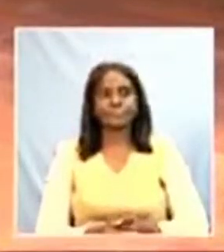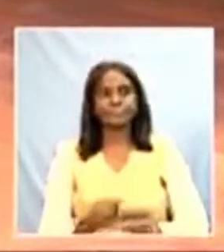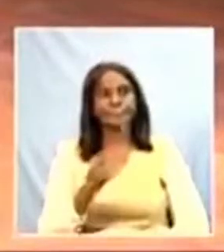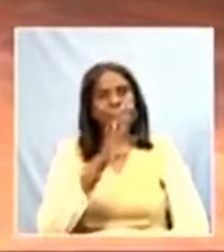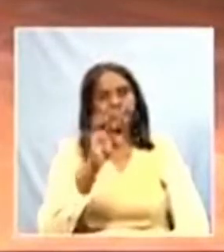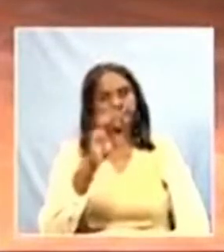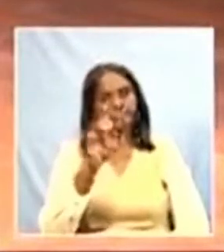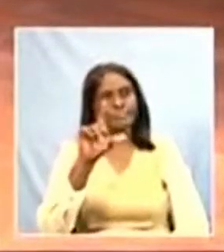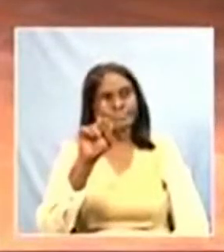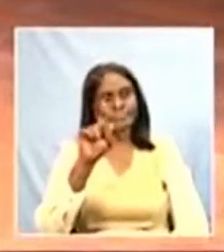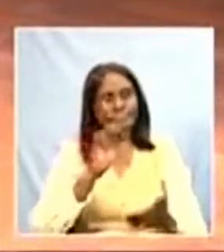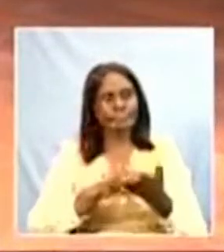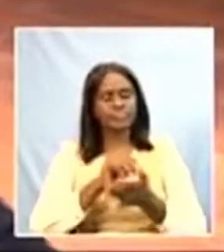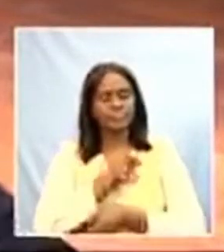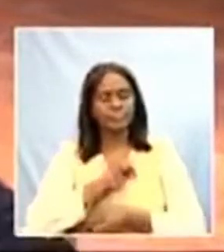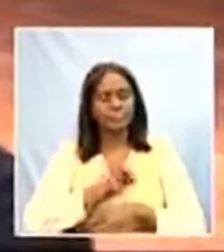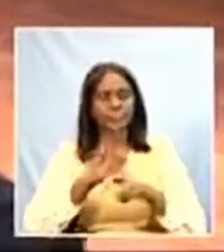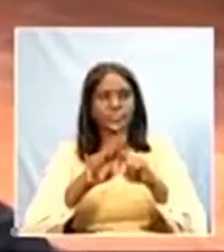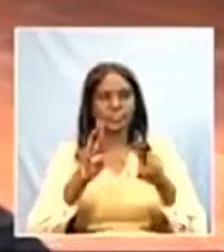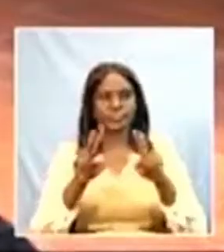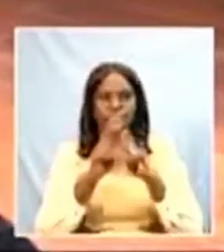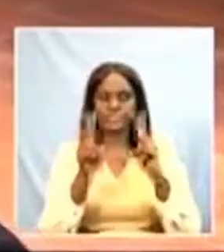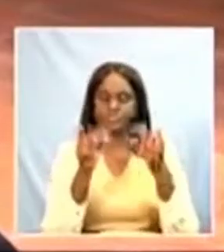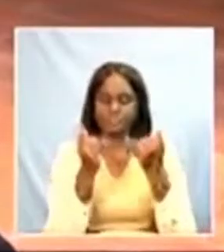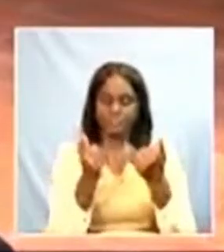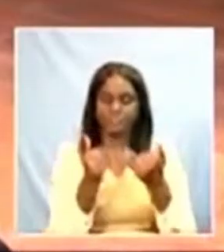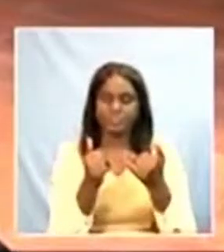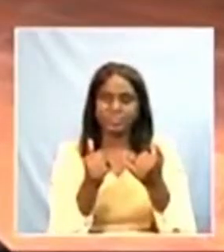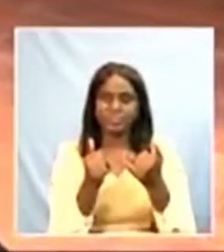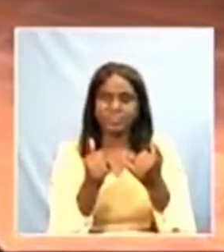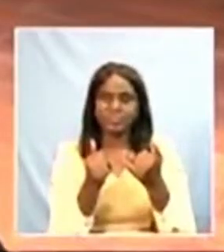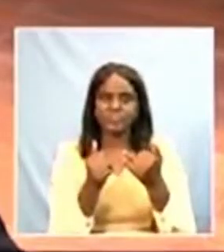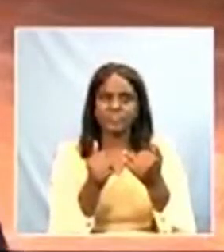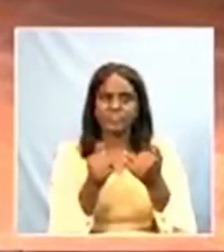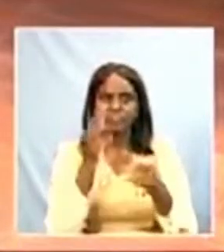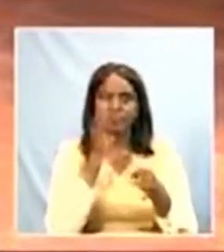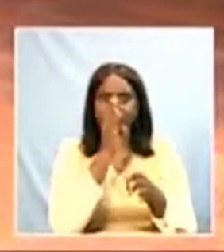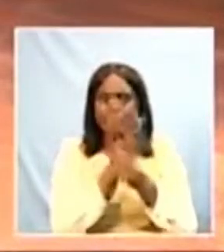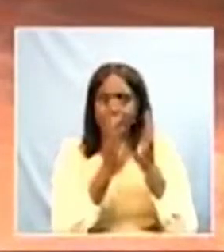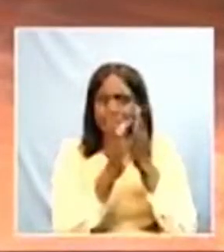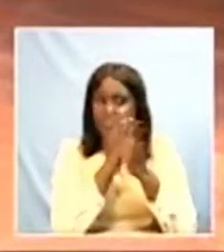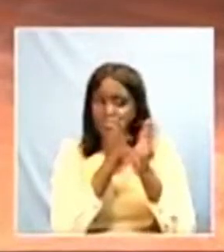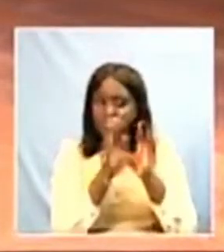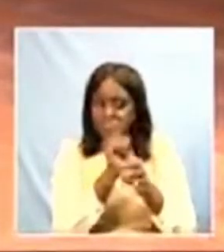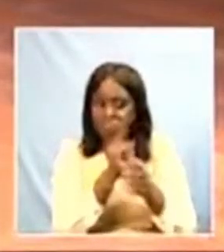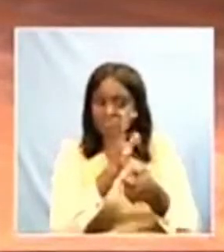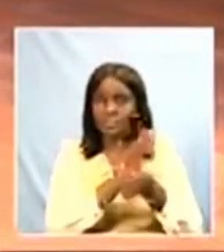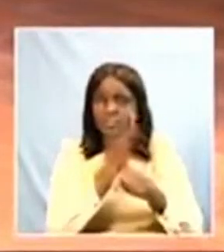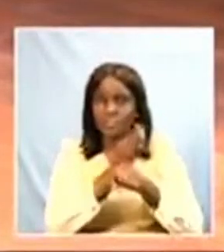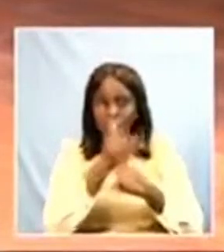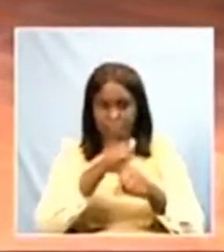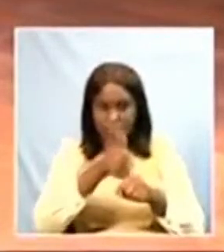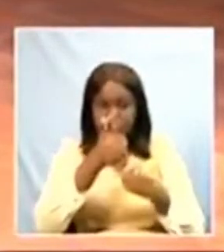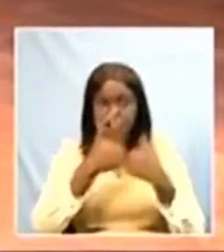520,000. I beg your pardon, Chair. So the contractor, should I say, after